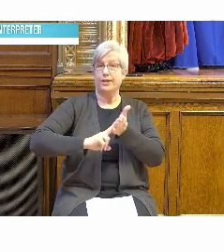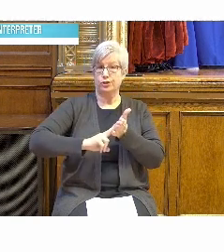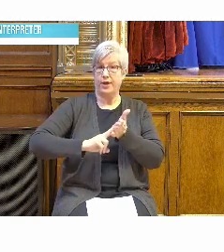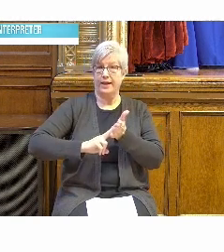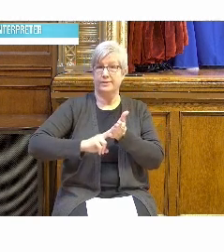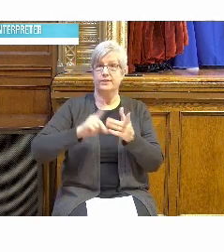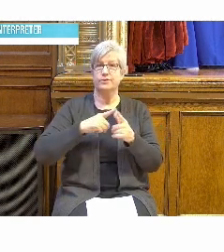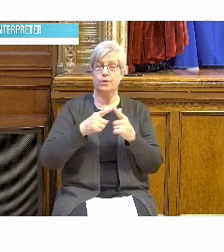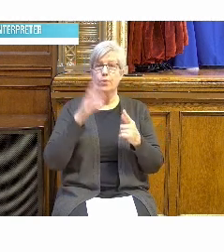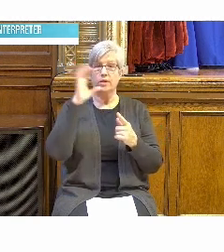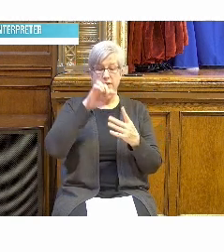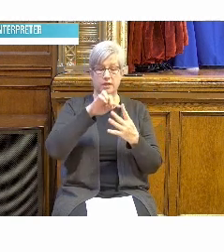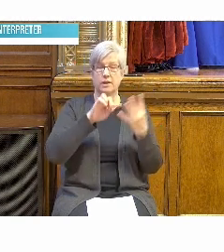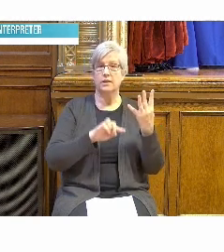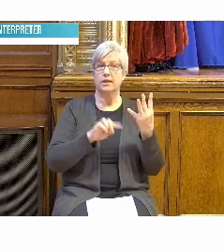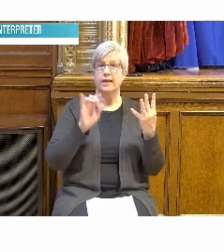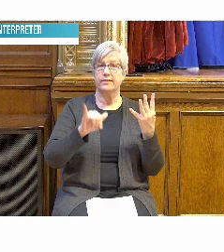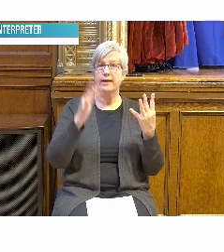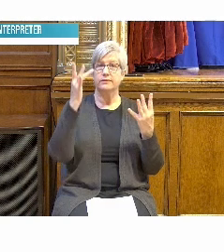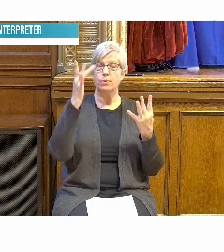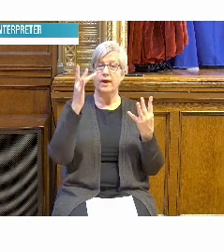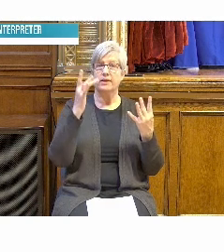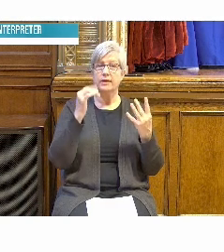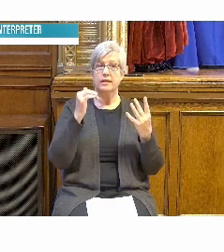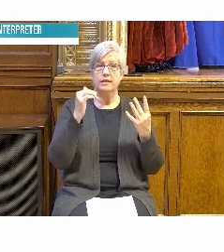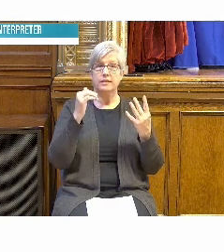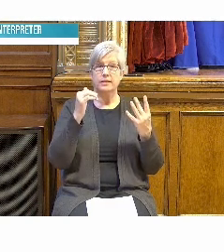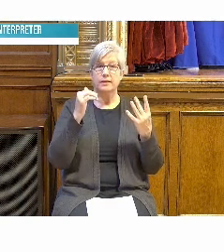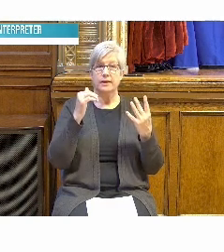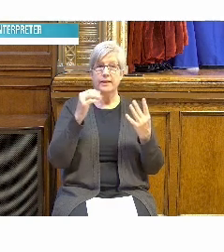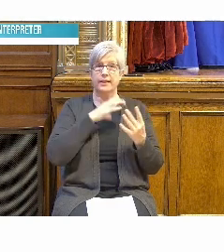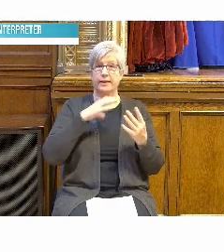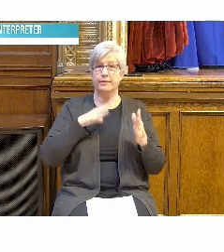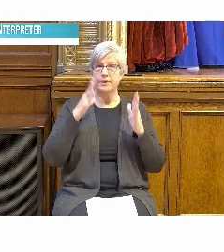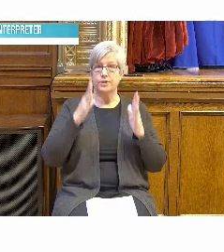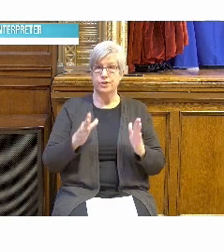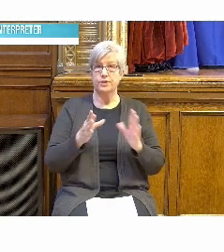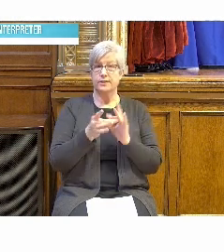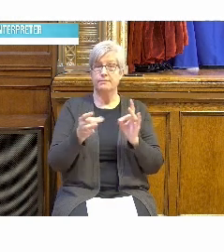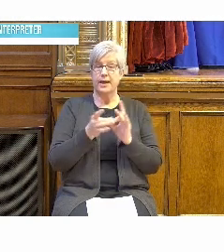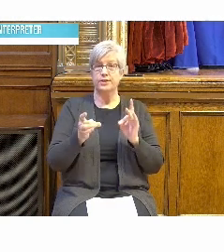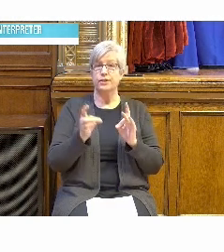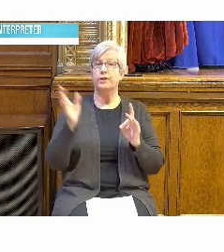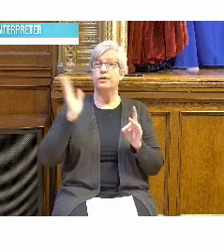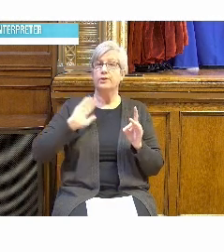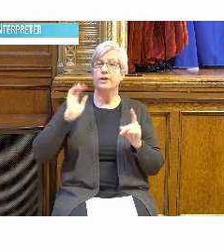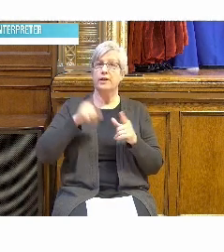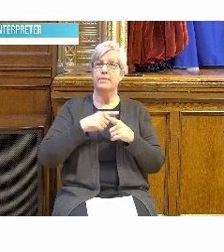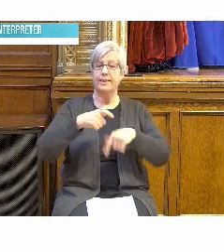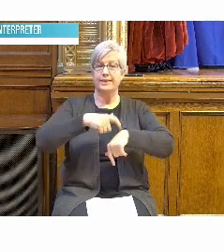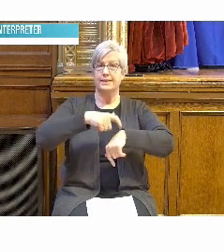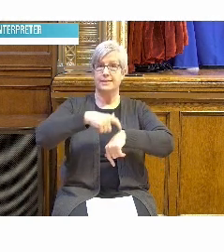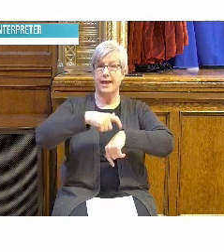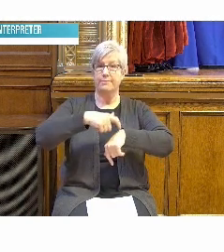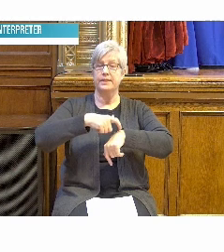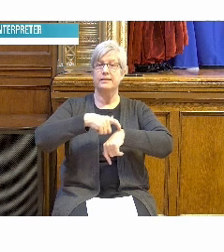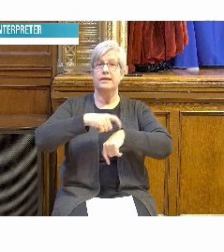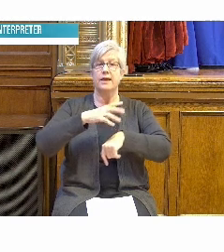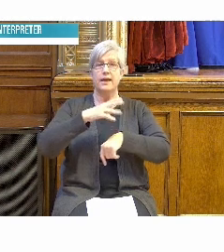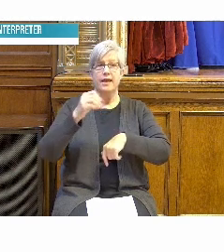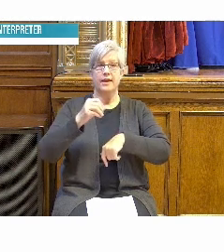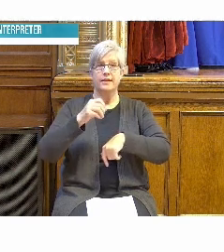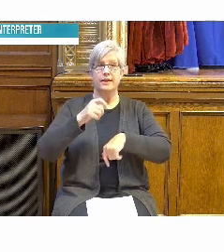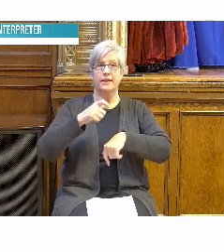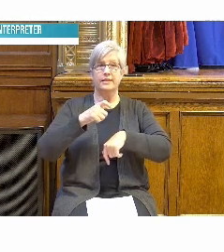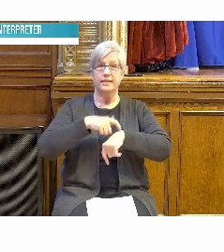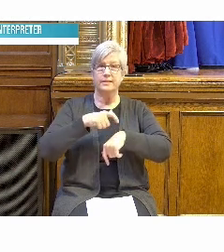so that's why, as one of the commissioners spoke earlier about the timeline and the length of